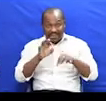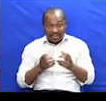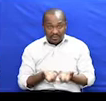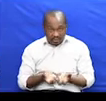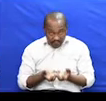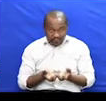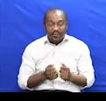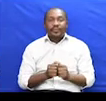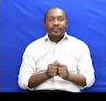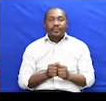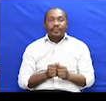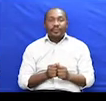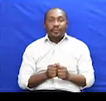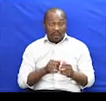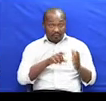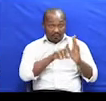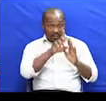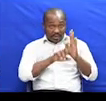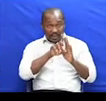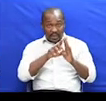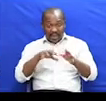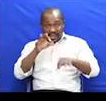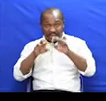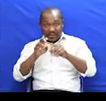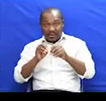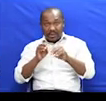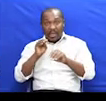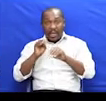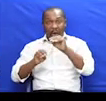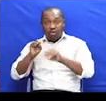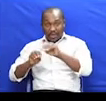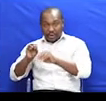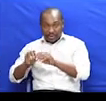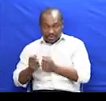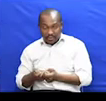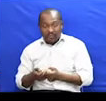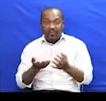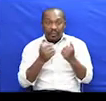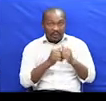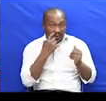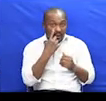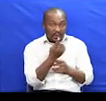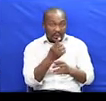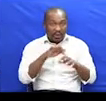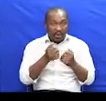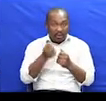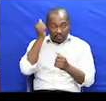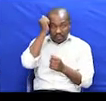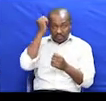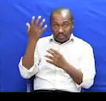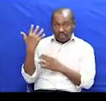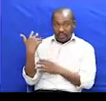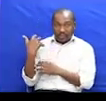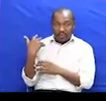analysis calculation. Then before we go to see the example of calculations, let us see or remind ourselves about the